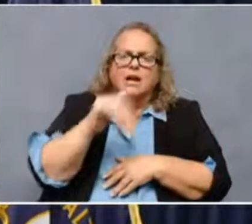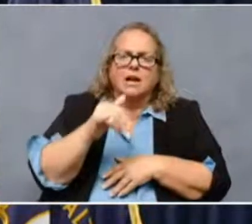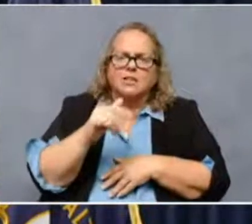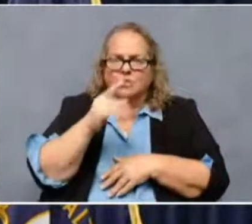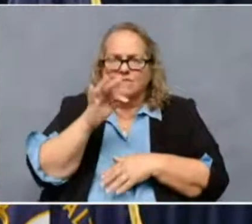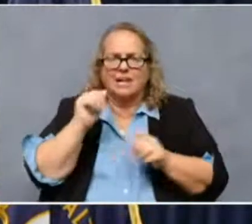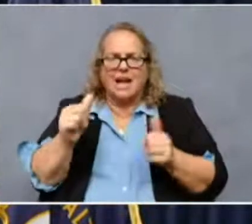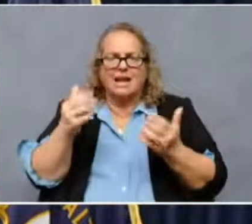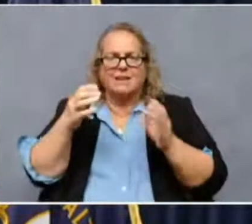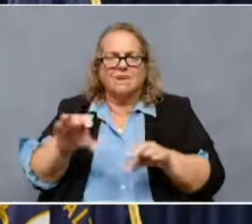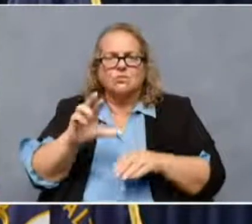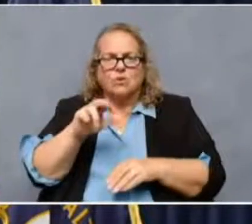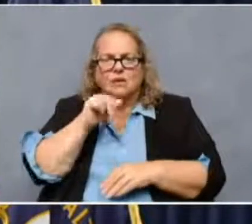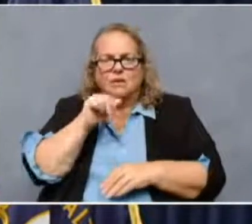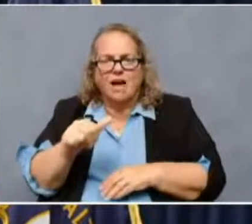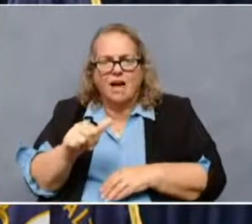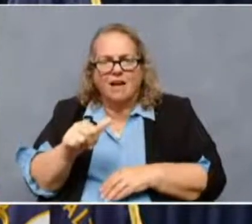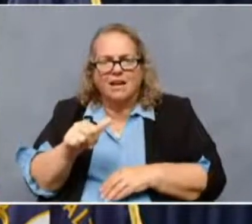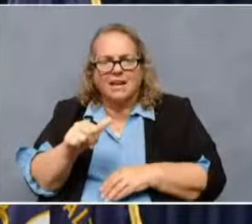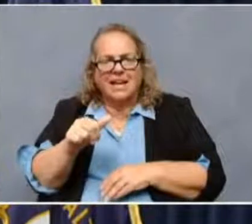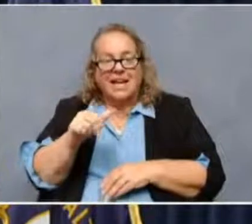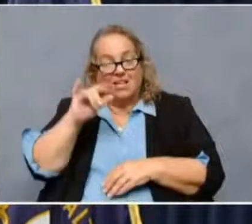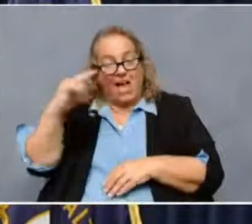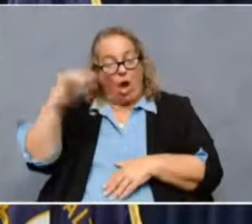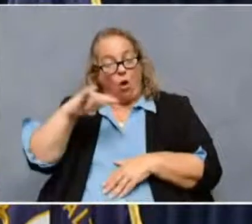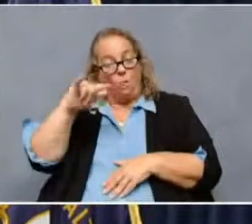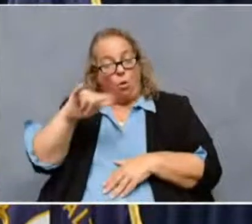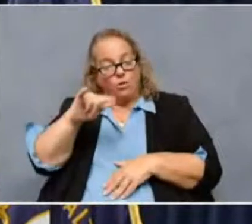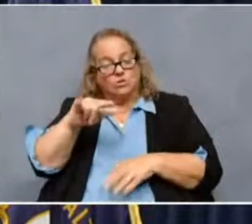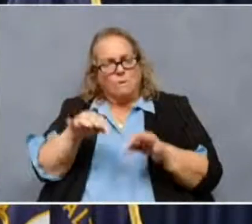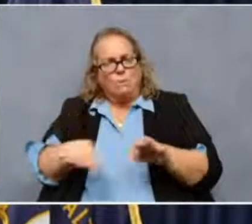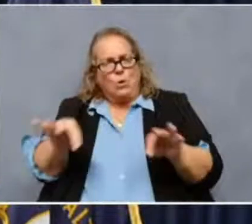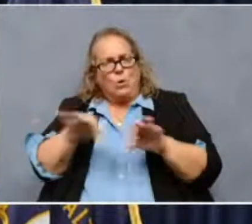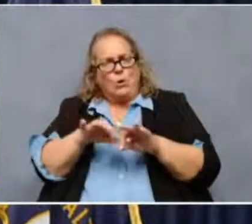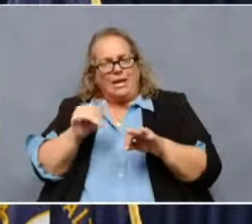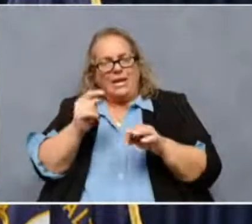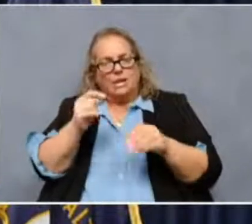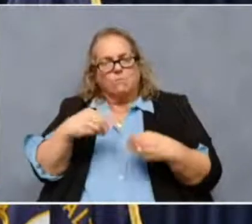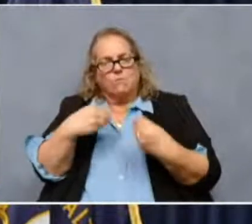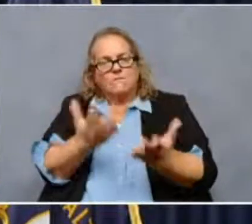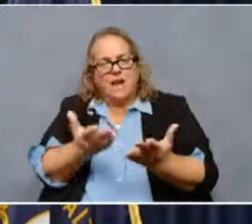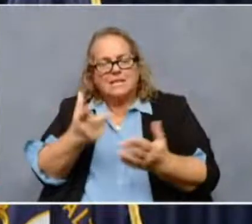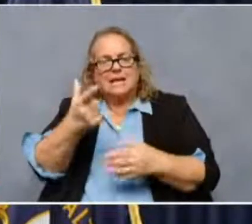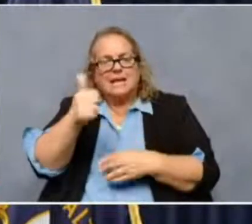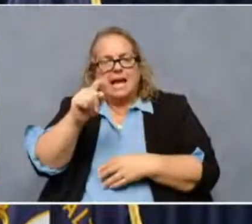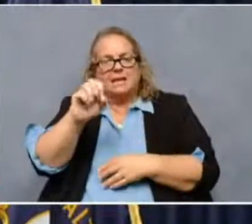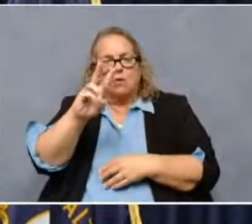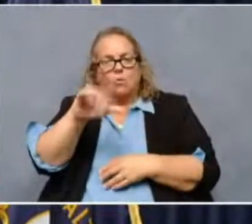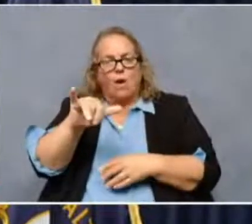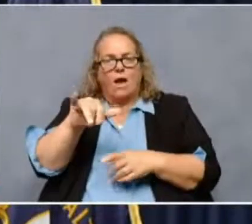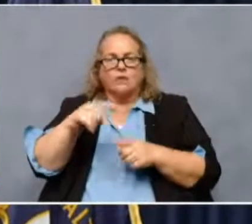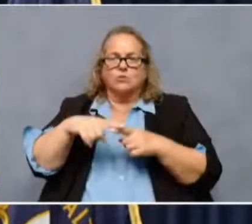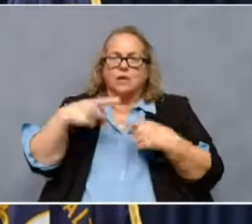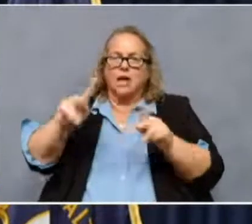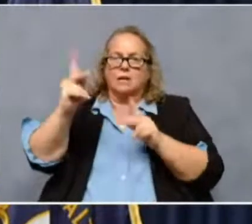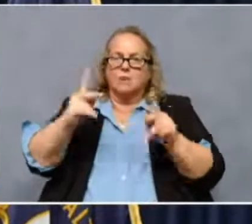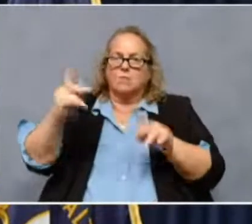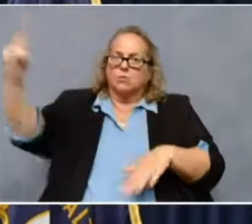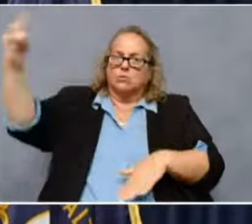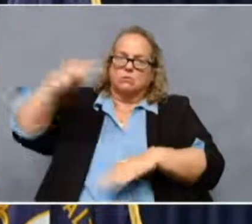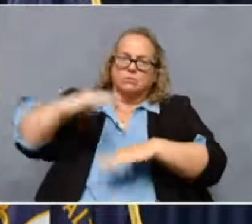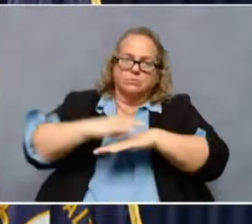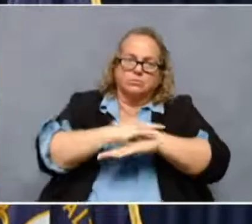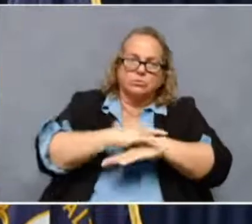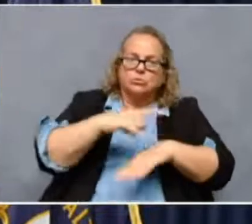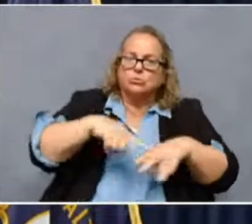They provide gateways to our communities that reduce any barriers or impediments to everybody being able to get as quickly as they can